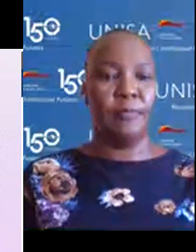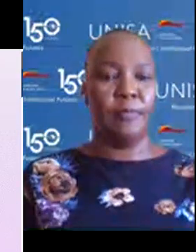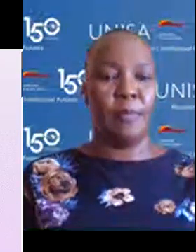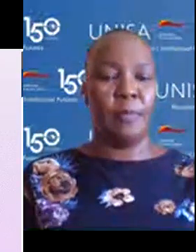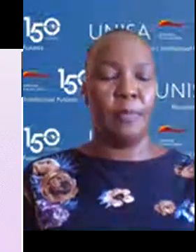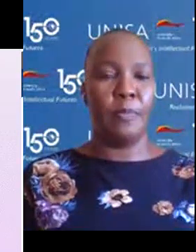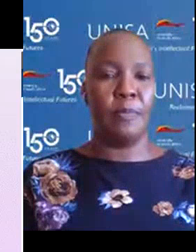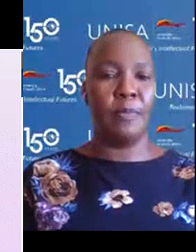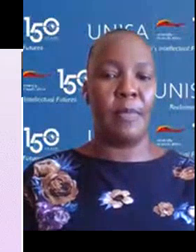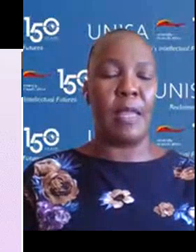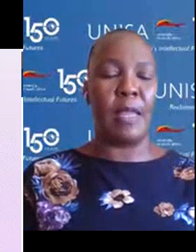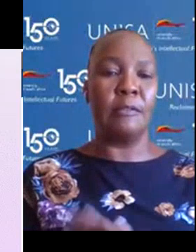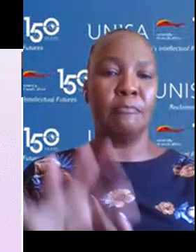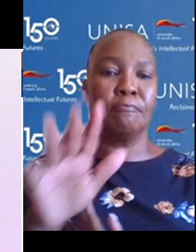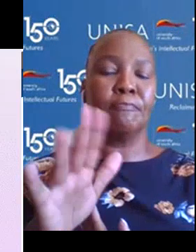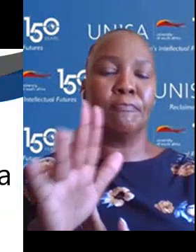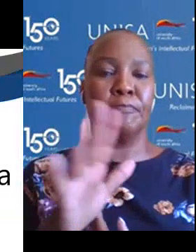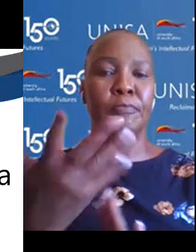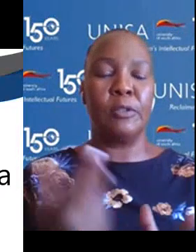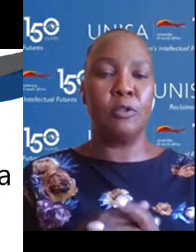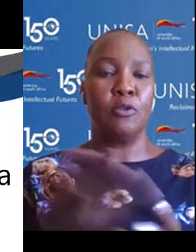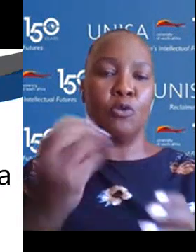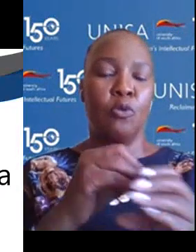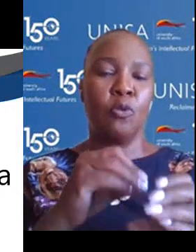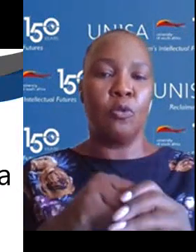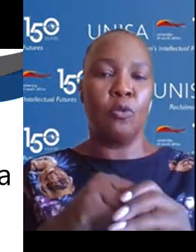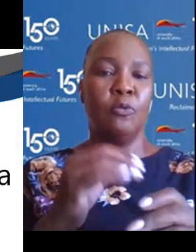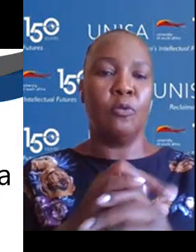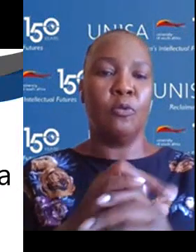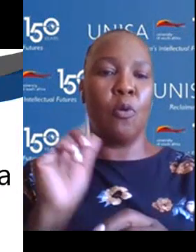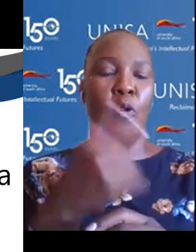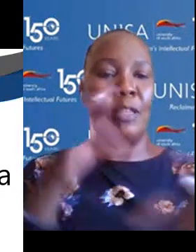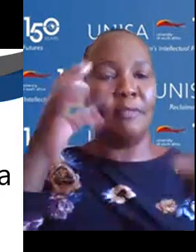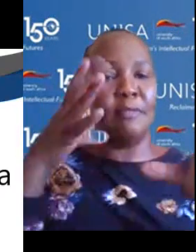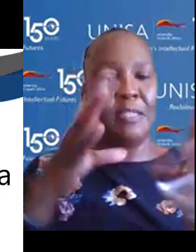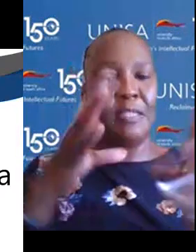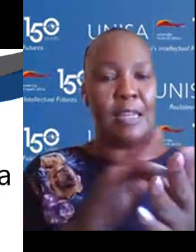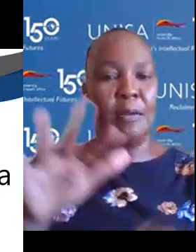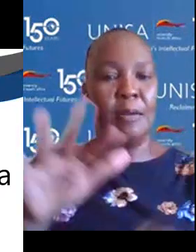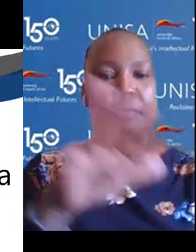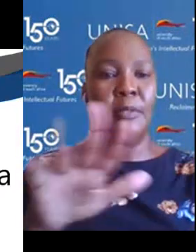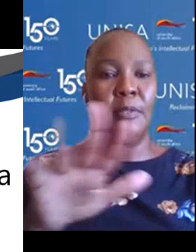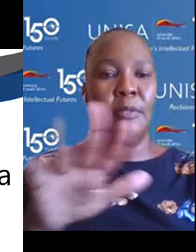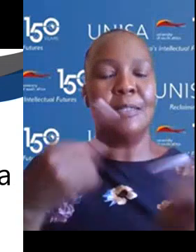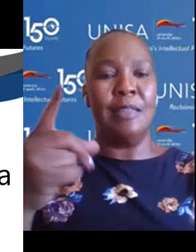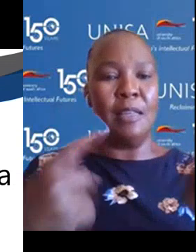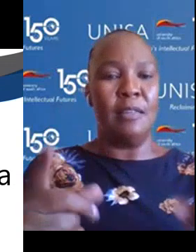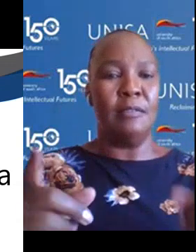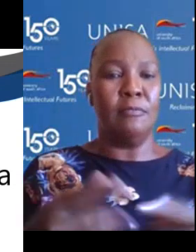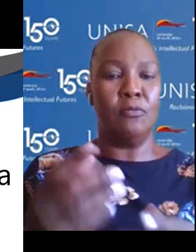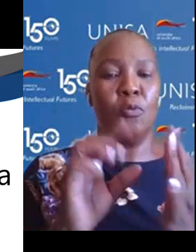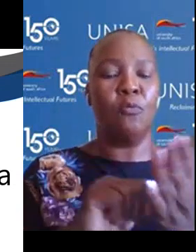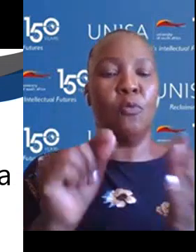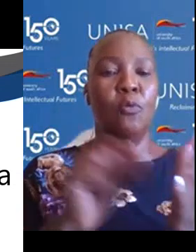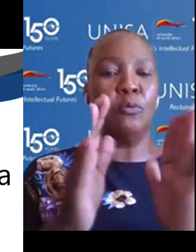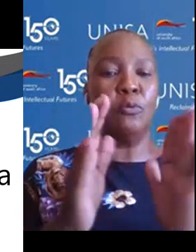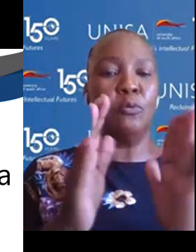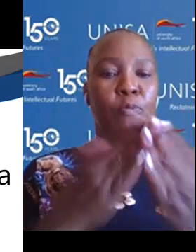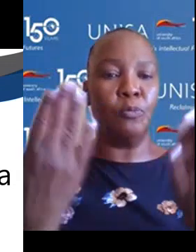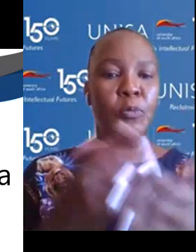So it's really a place where you can store all the information into a central space. So there is different types of notebooks. So for